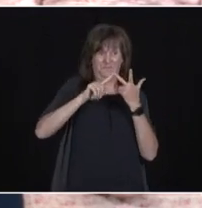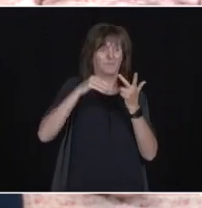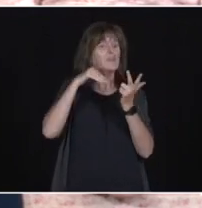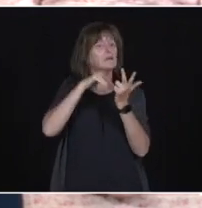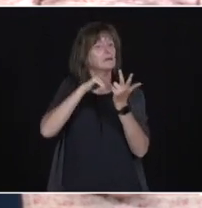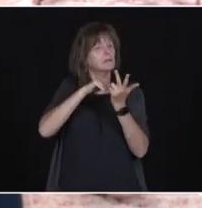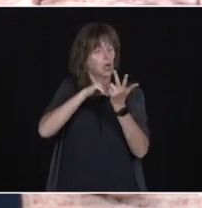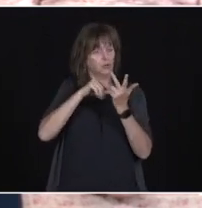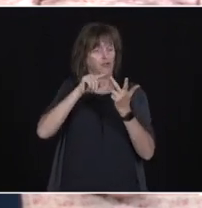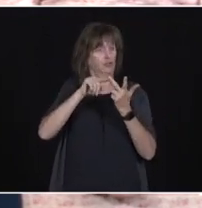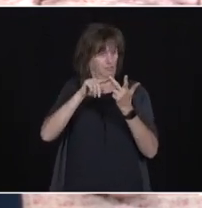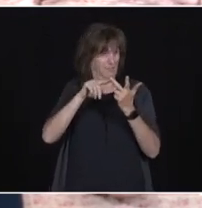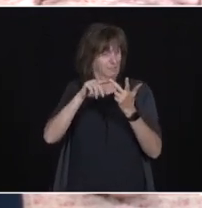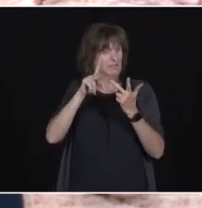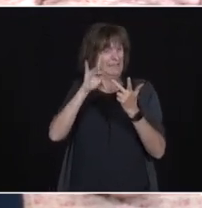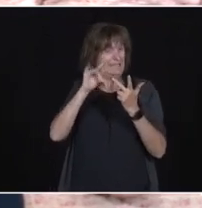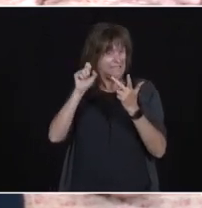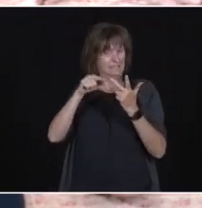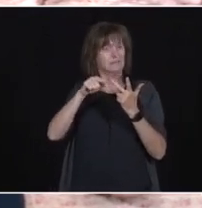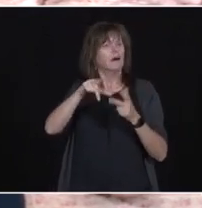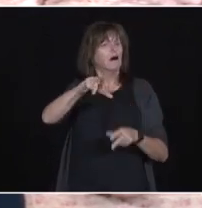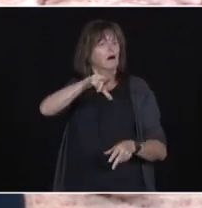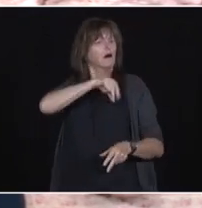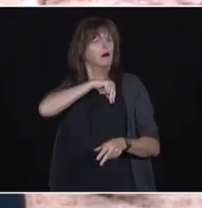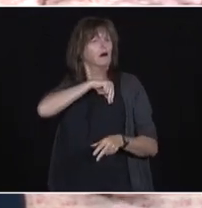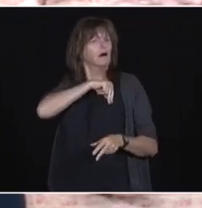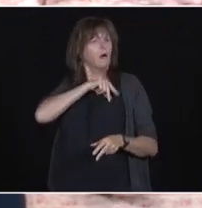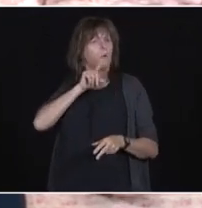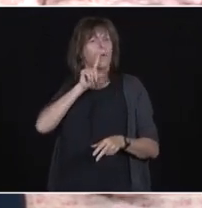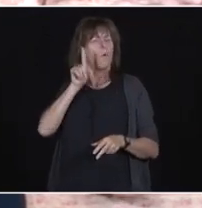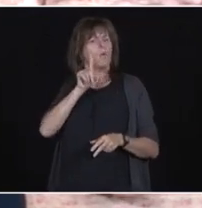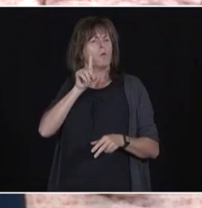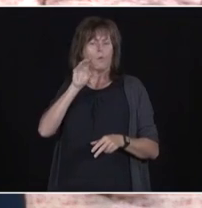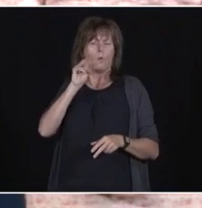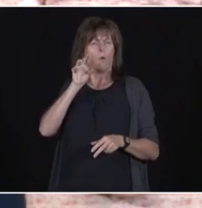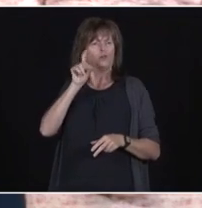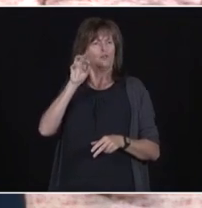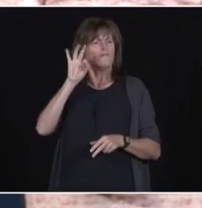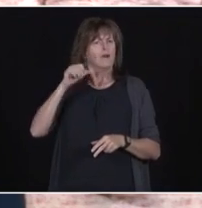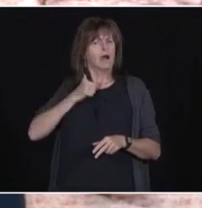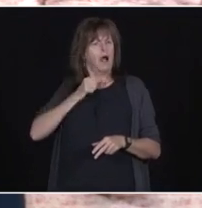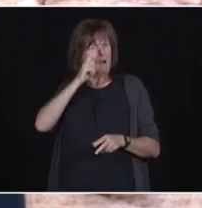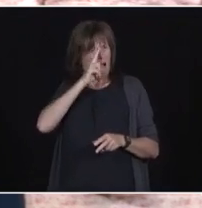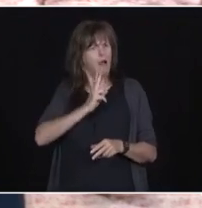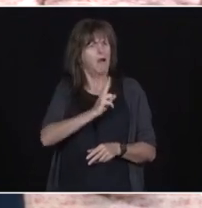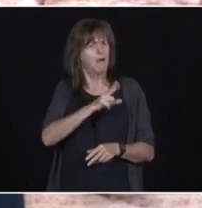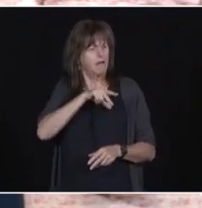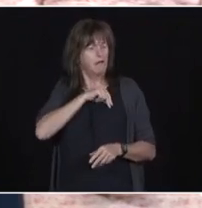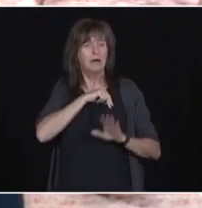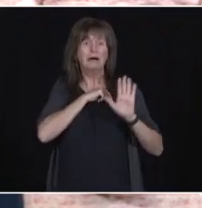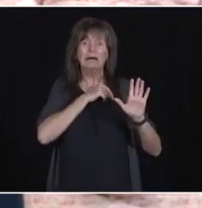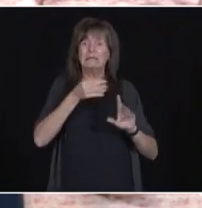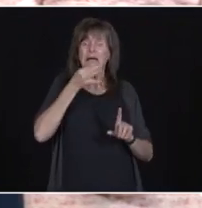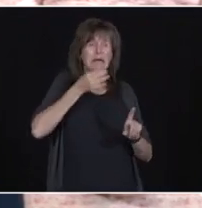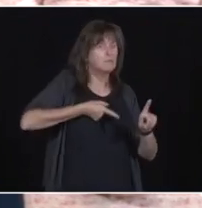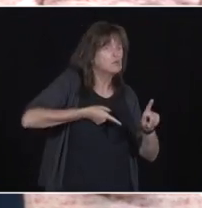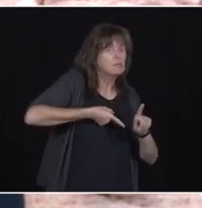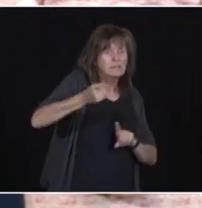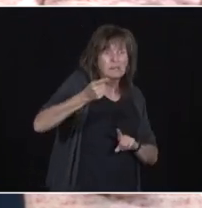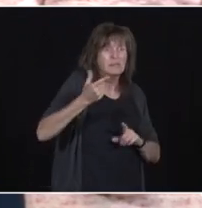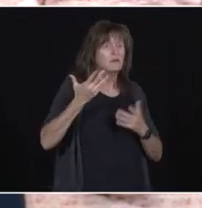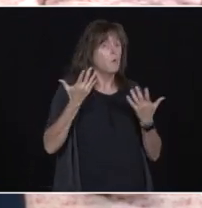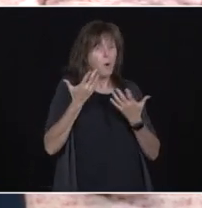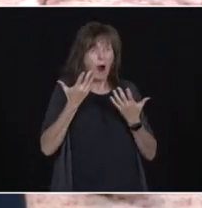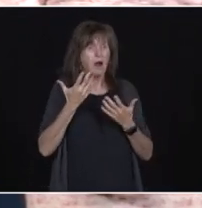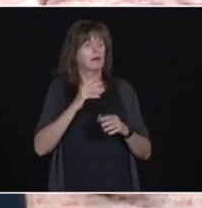known nationally for his focus and expertise in patient experience, performance measurement, and physician